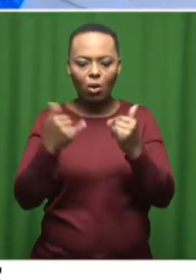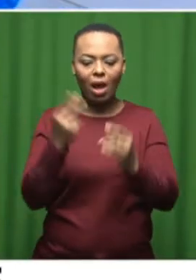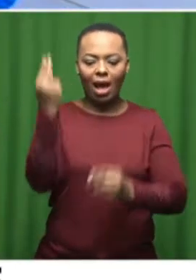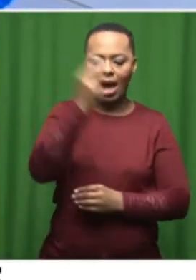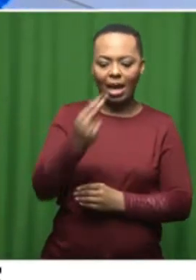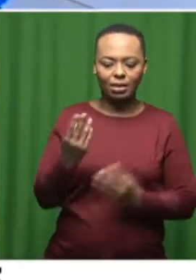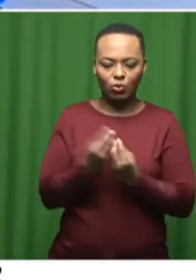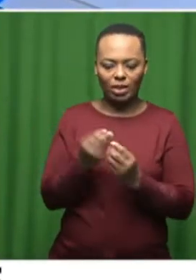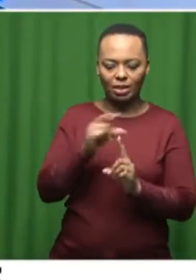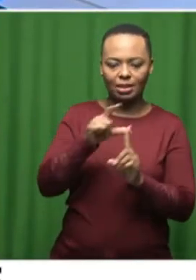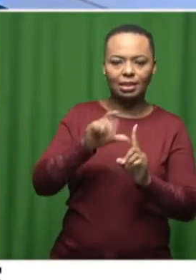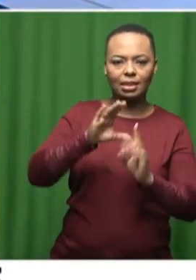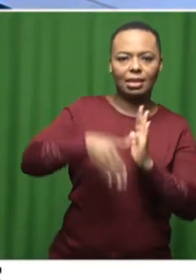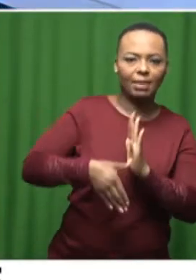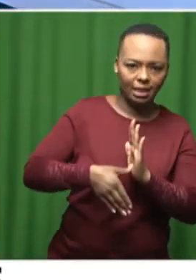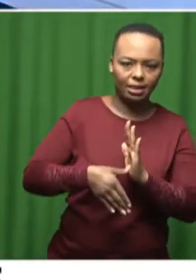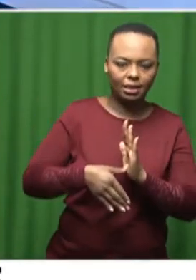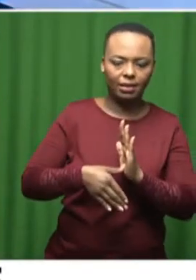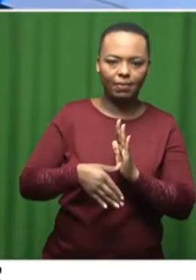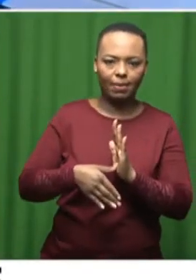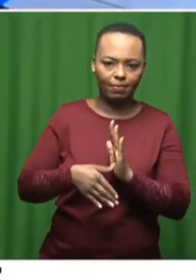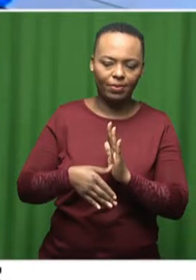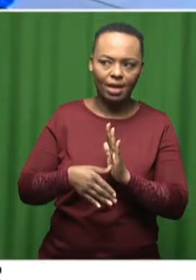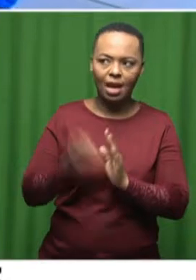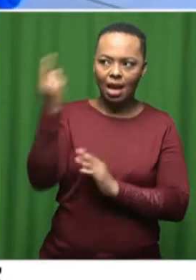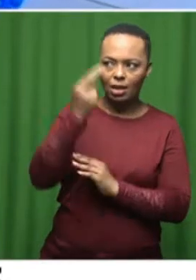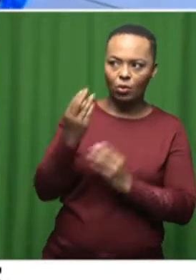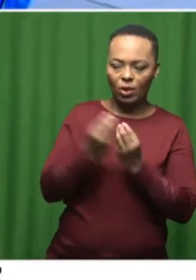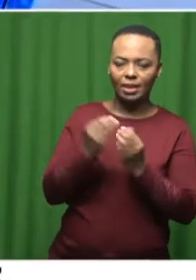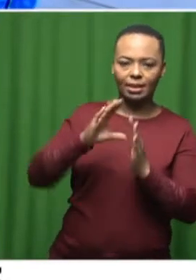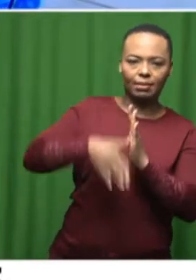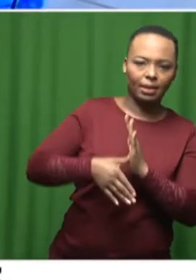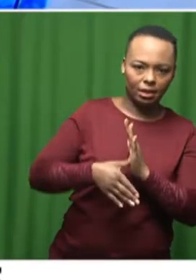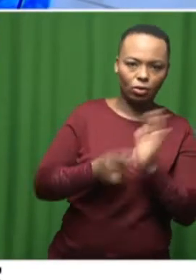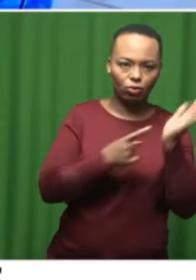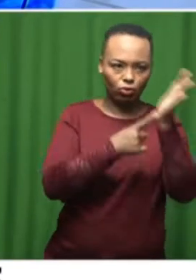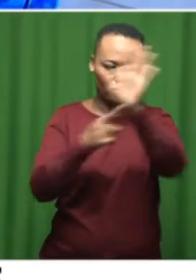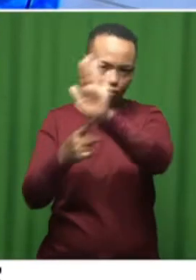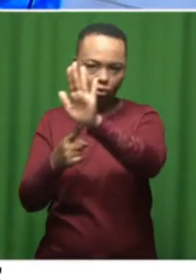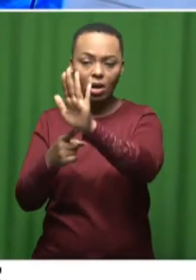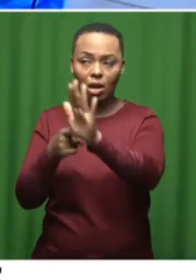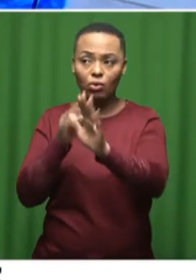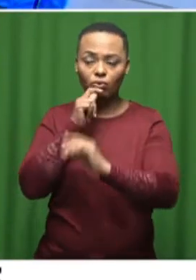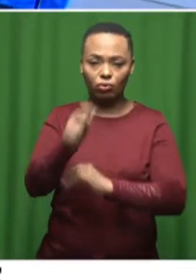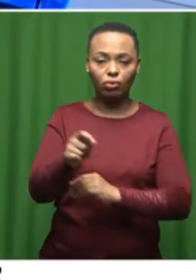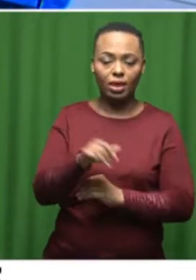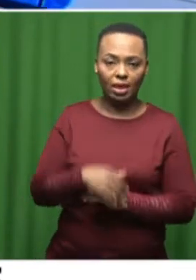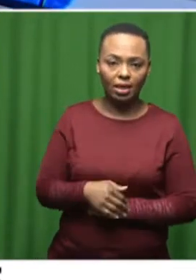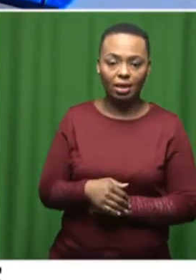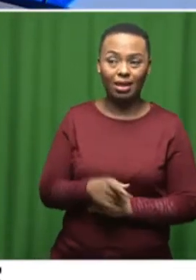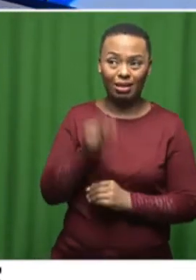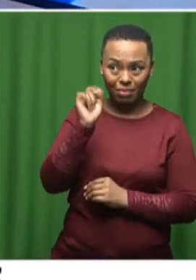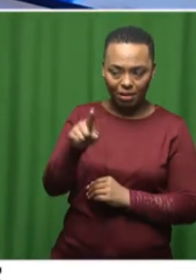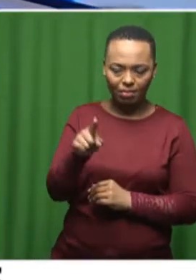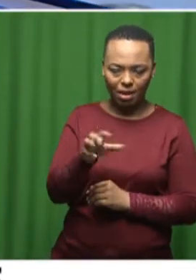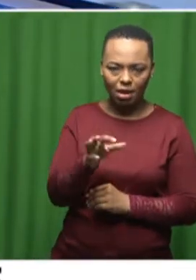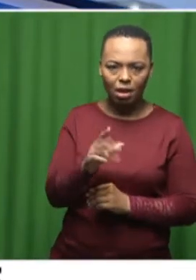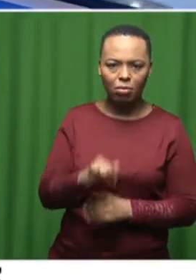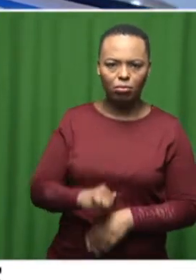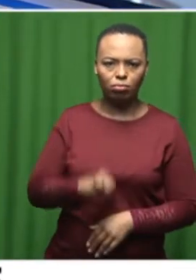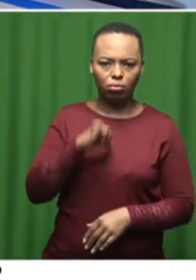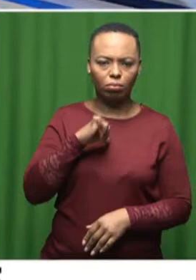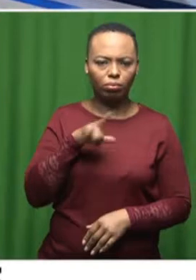And it's just something that is really thought-provoking. And when you look at, you know,